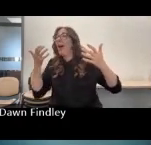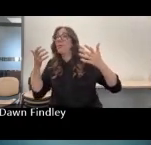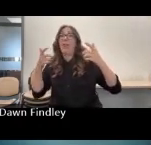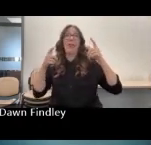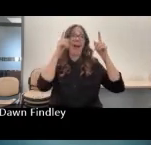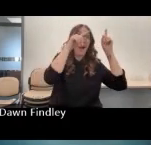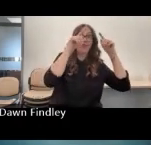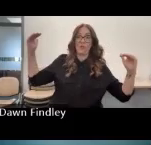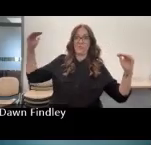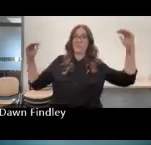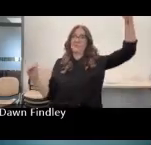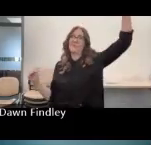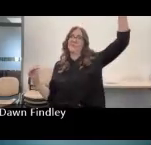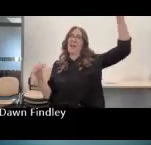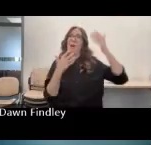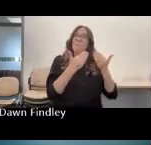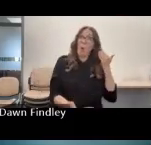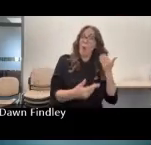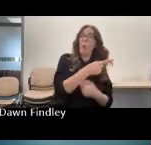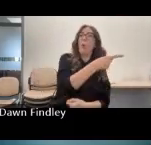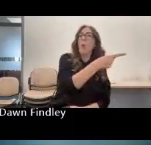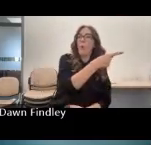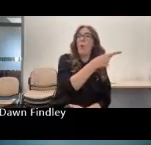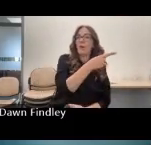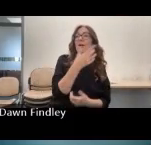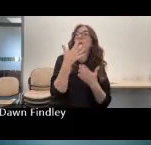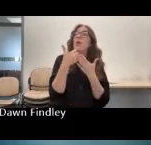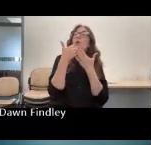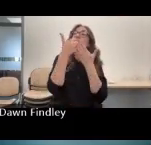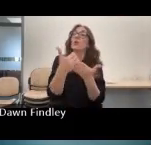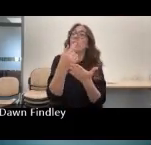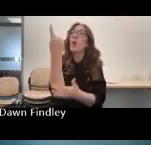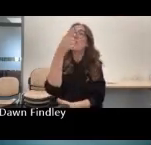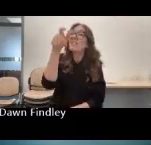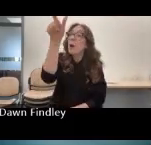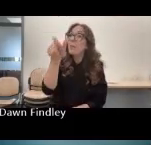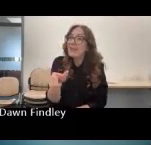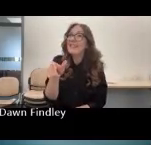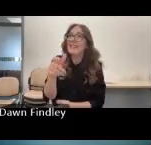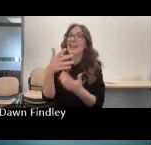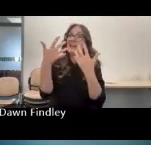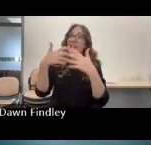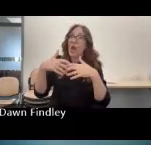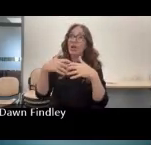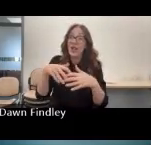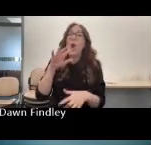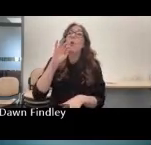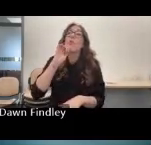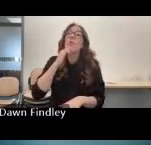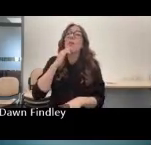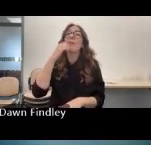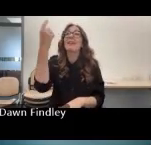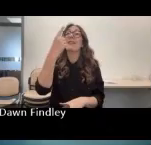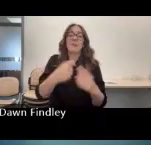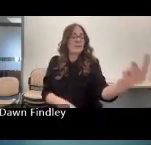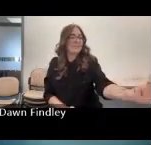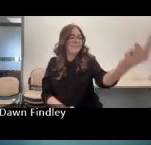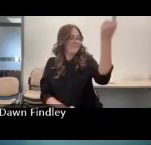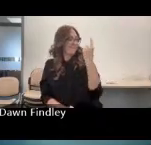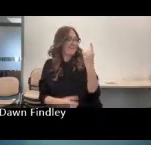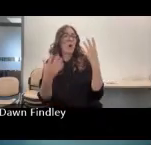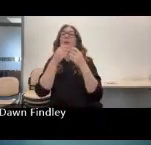supporting somebody with technology, you'll probably find that more people turn up with who've got an Android